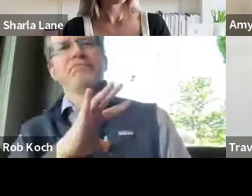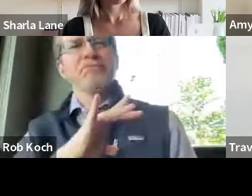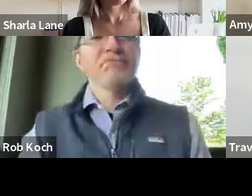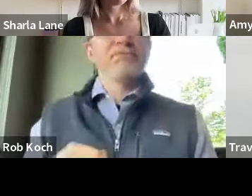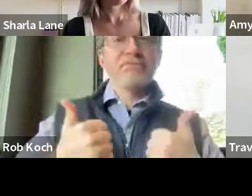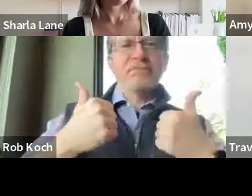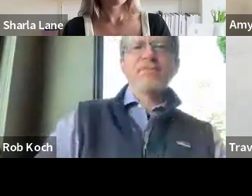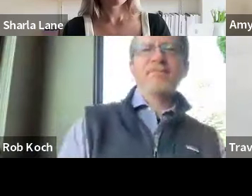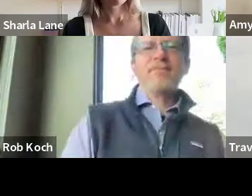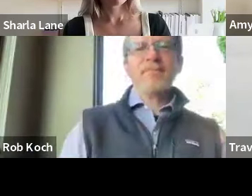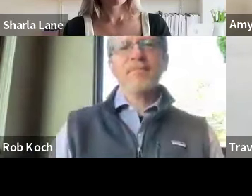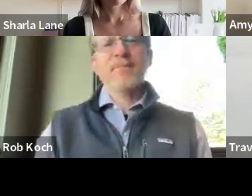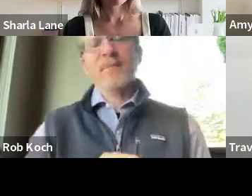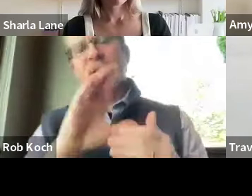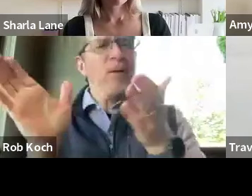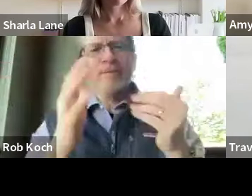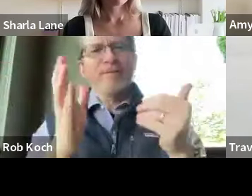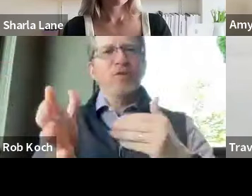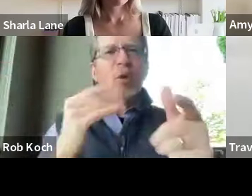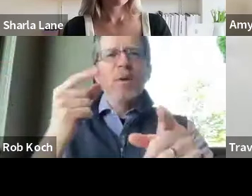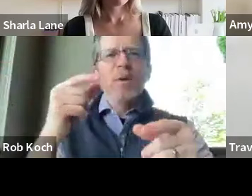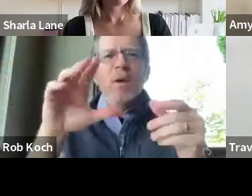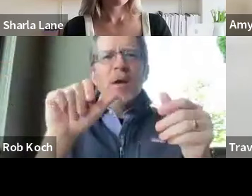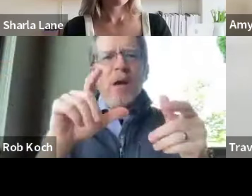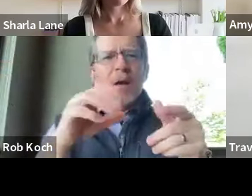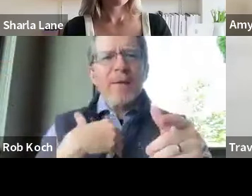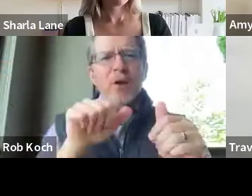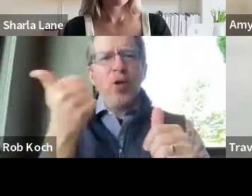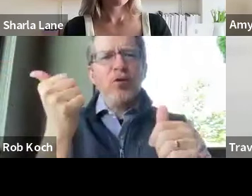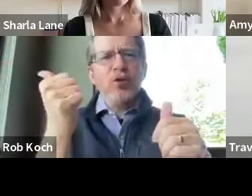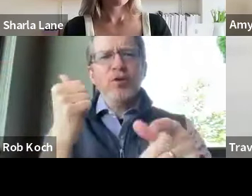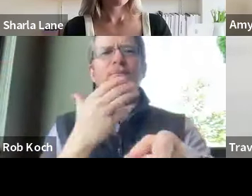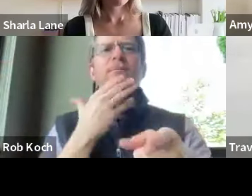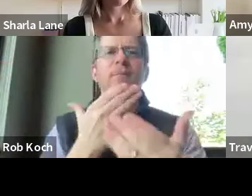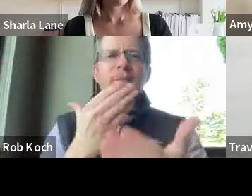Zino Chen says, I'm also working with security. And Rob says, okay, okay, great. Anyway,